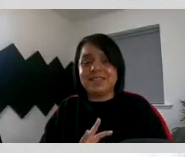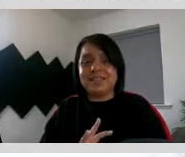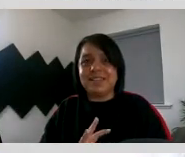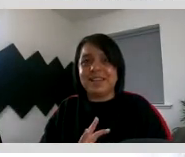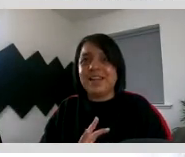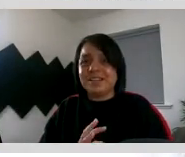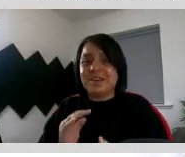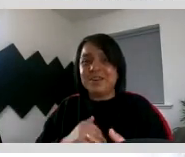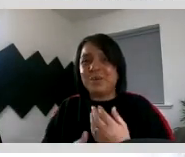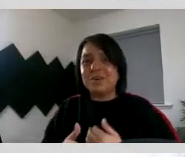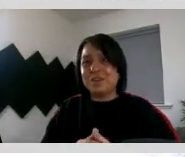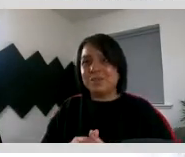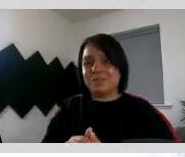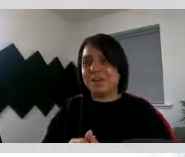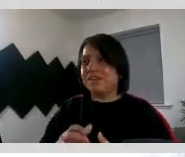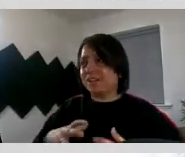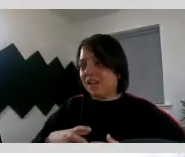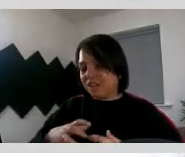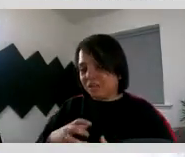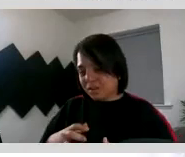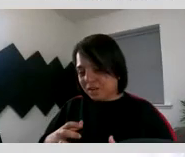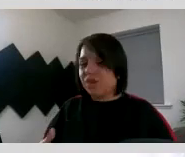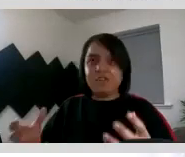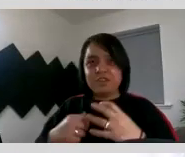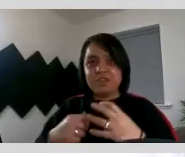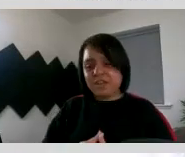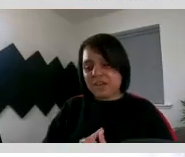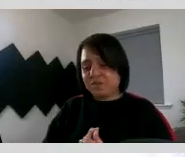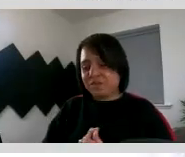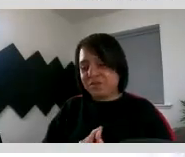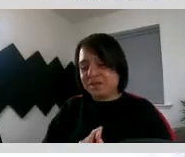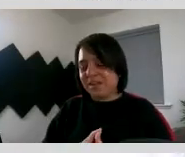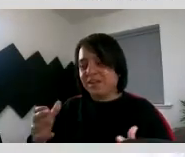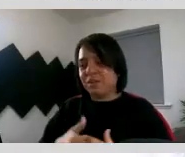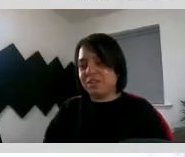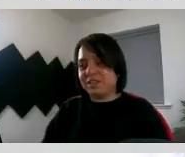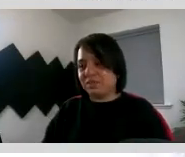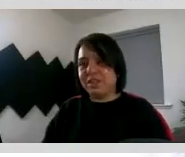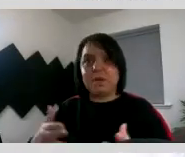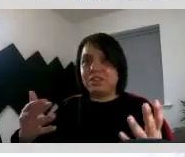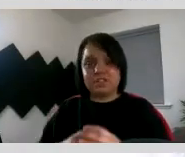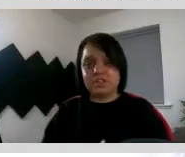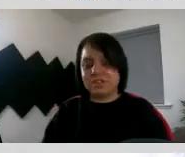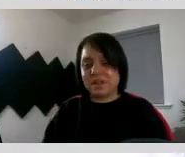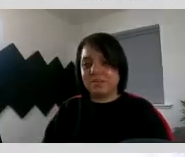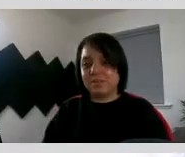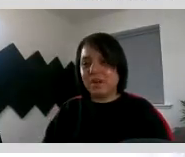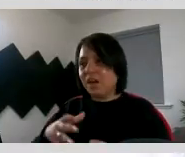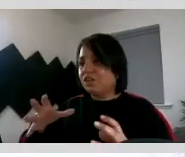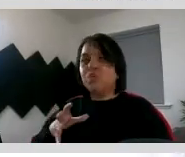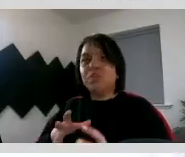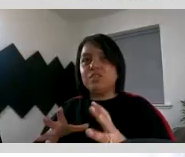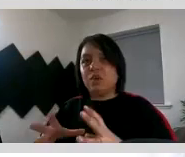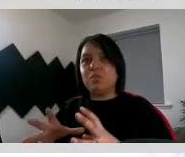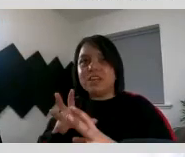Yes. Yeah. So you don't need to worry too much about it. Like, you would, do you know, if you say you came to the UK and you want to settle in Manchester, for example,